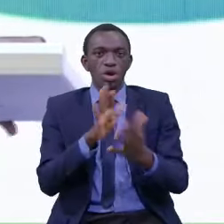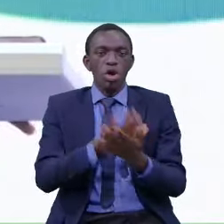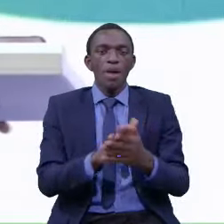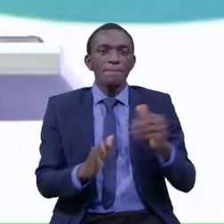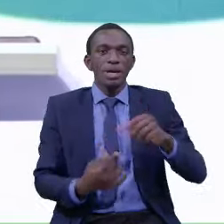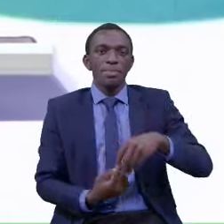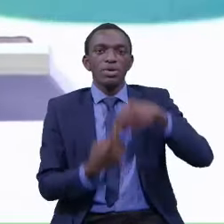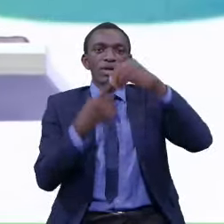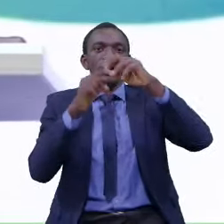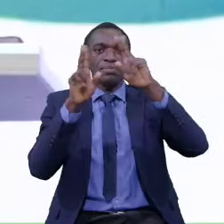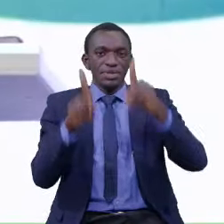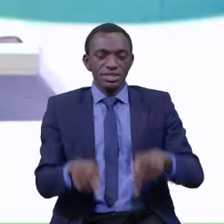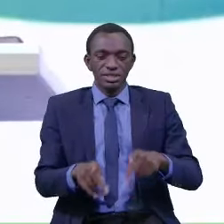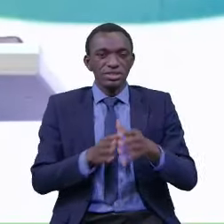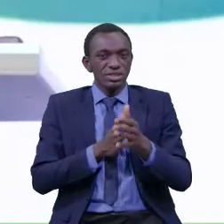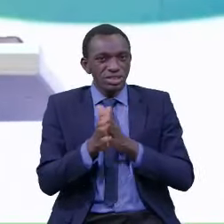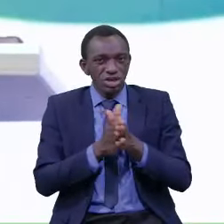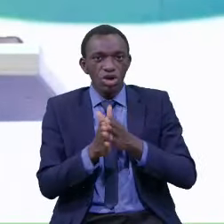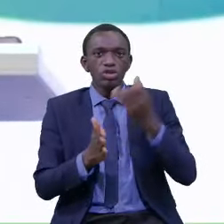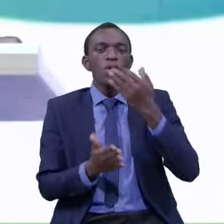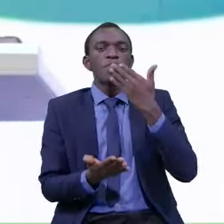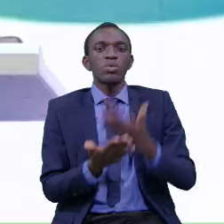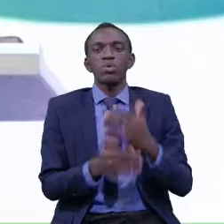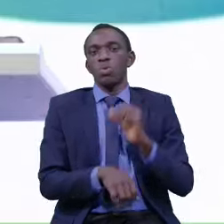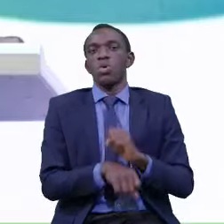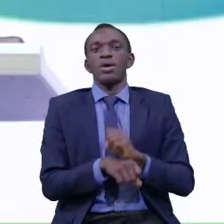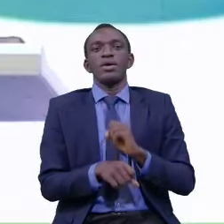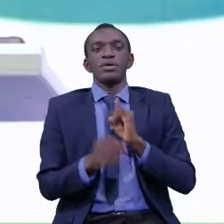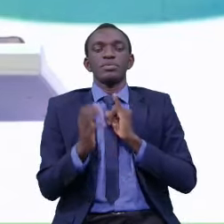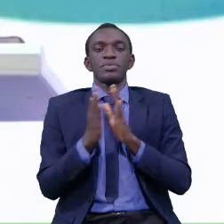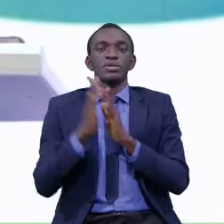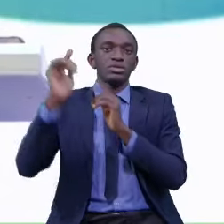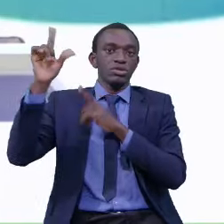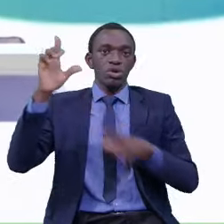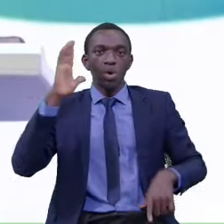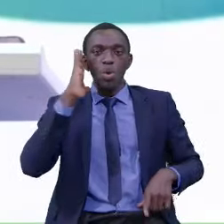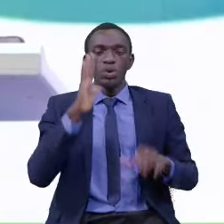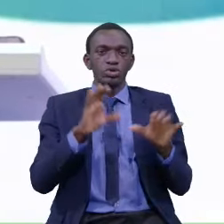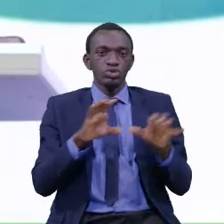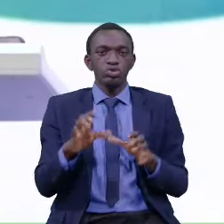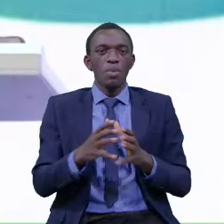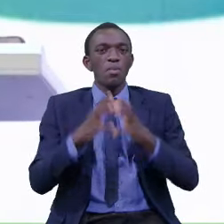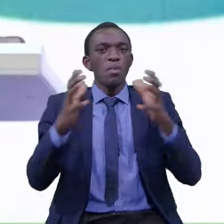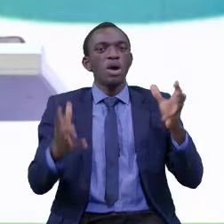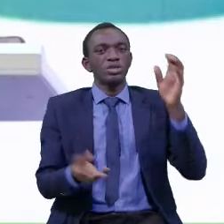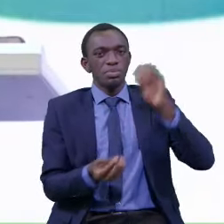good works. The Lord will do much more than you have ever got. He'll